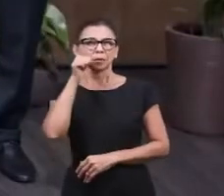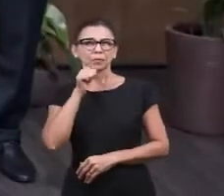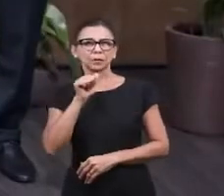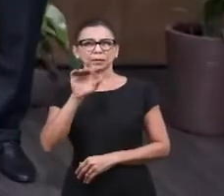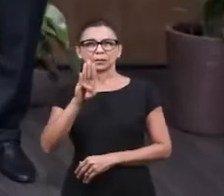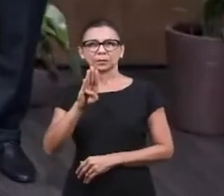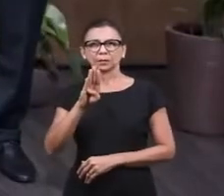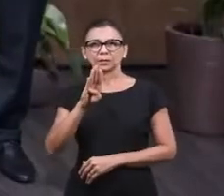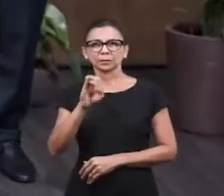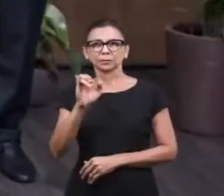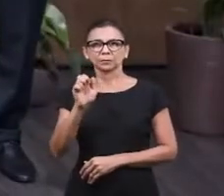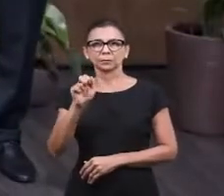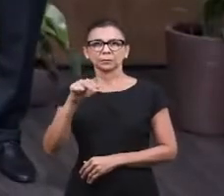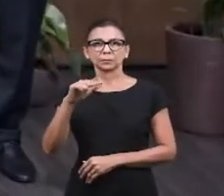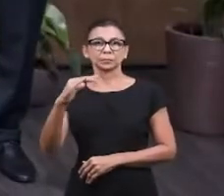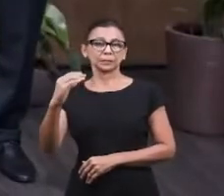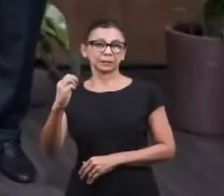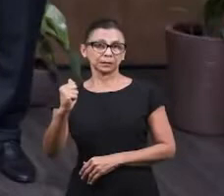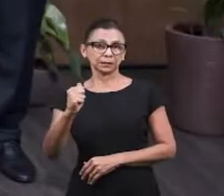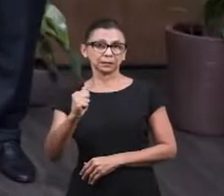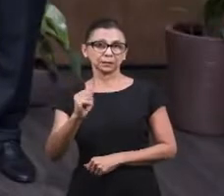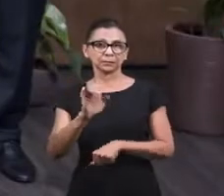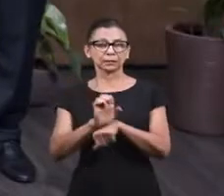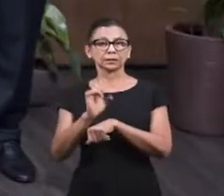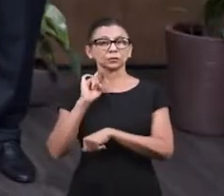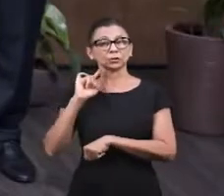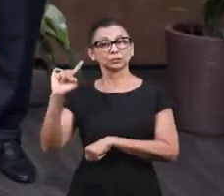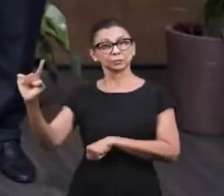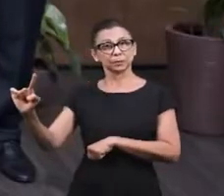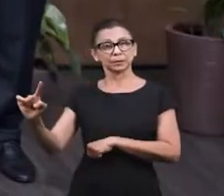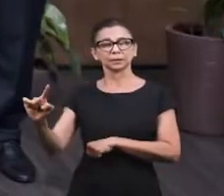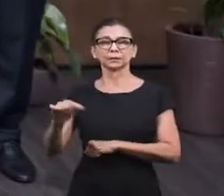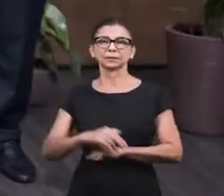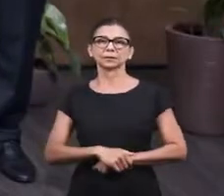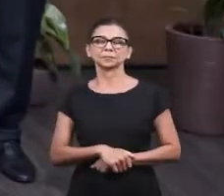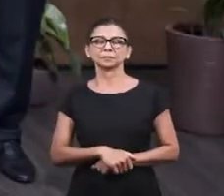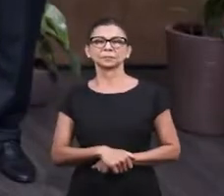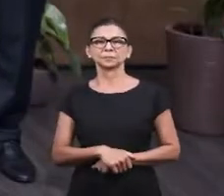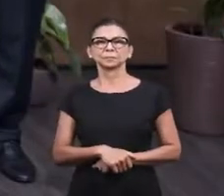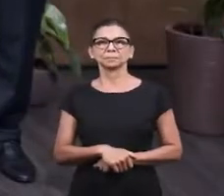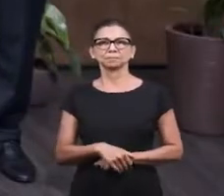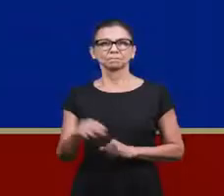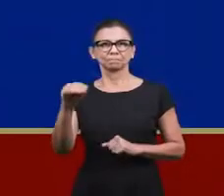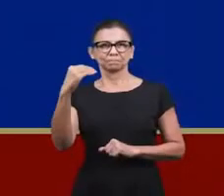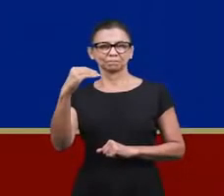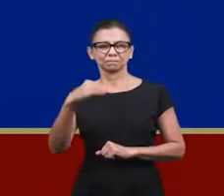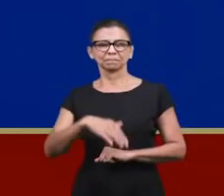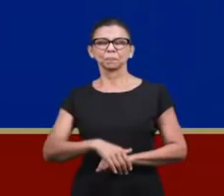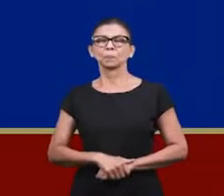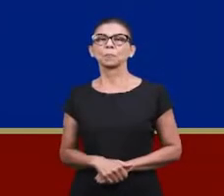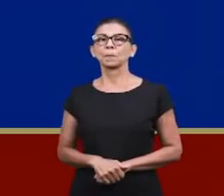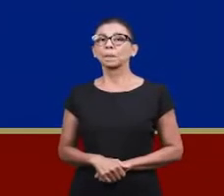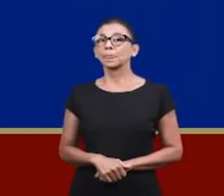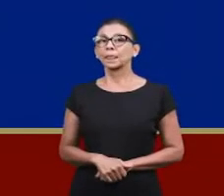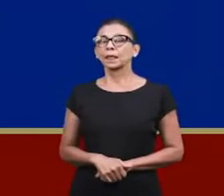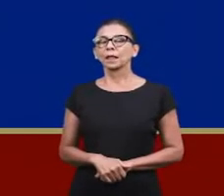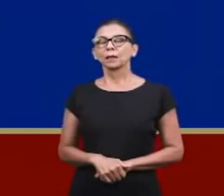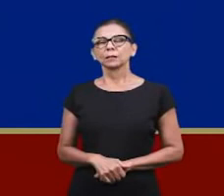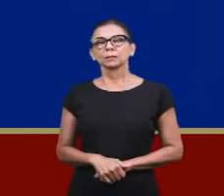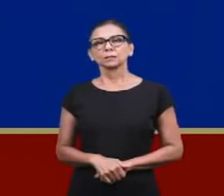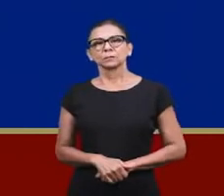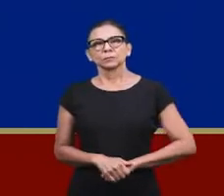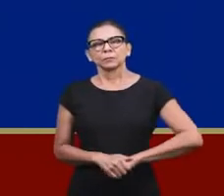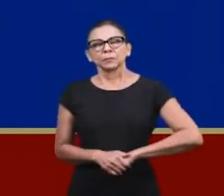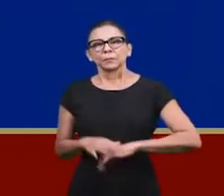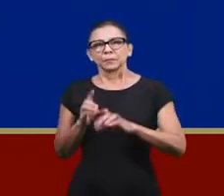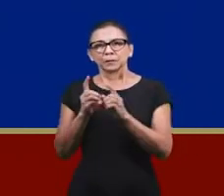Bianca Lorenzo from Tres Pontas Ministerial State wrote. She writes, Jesus wanted